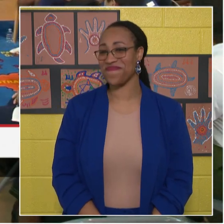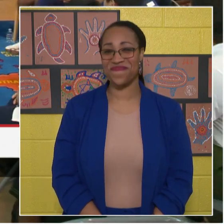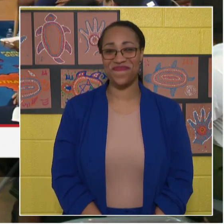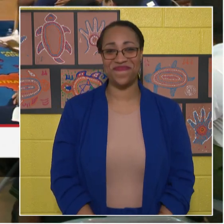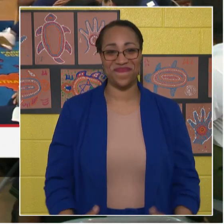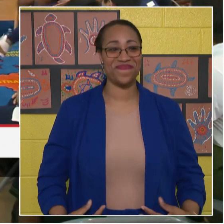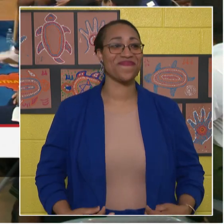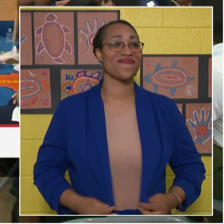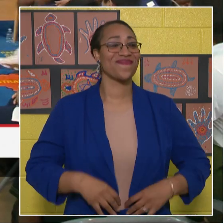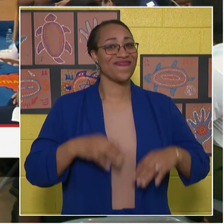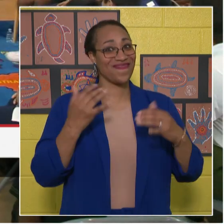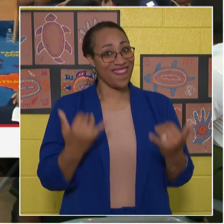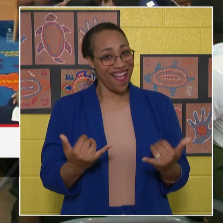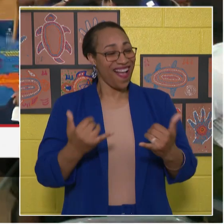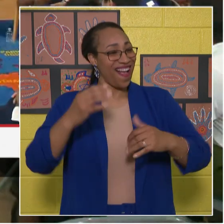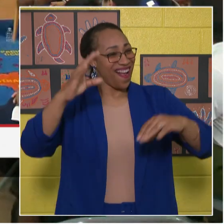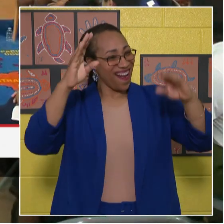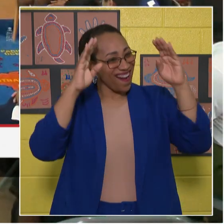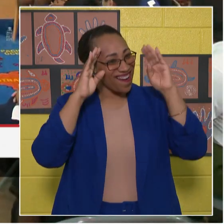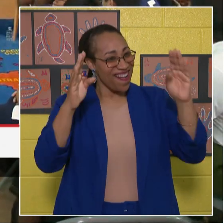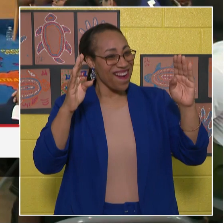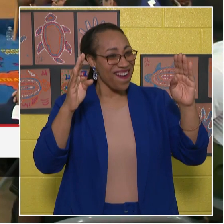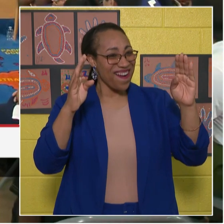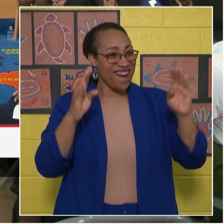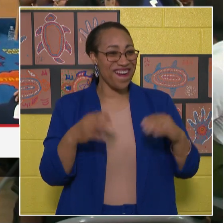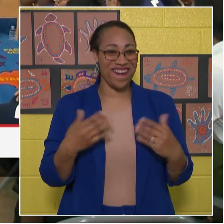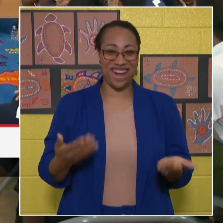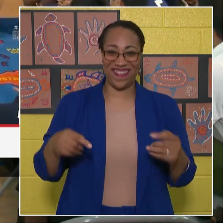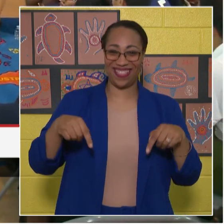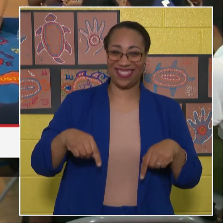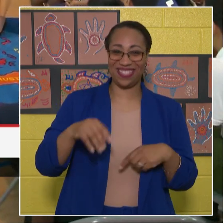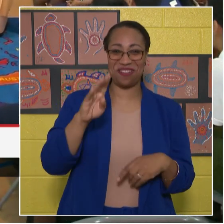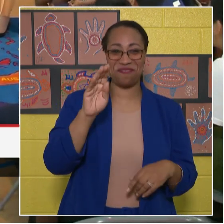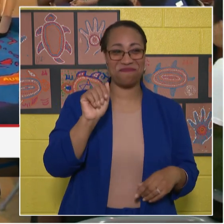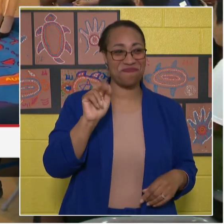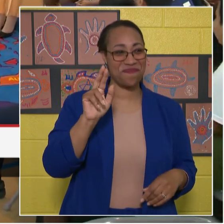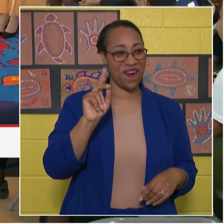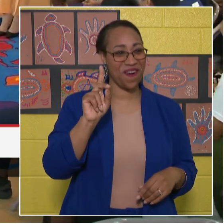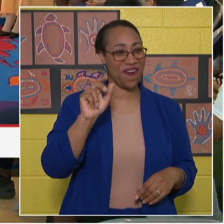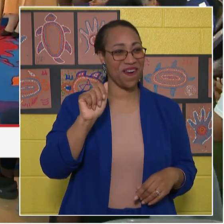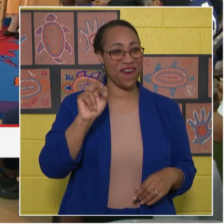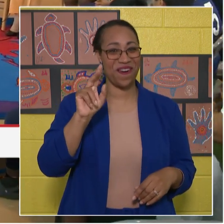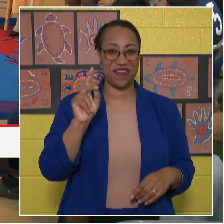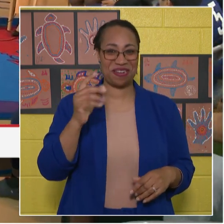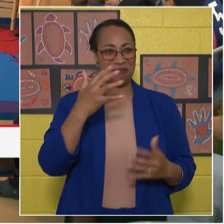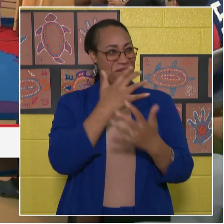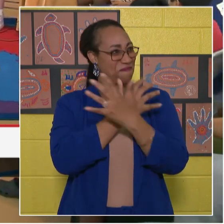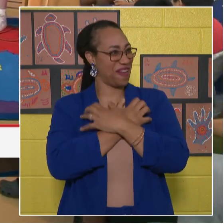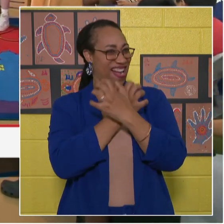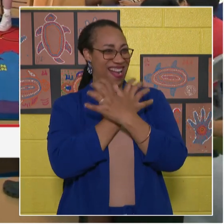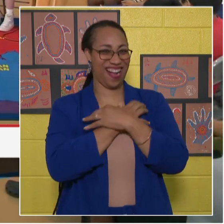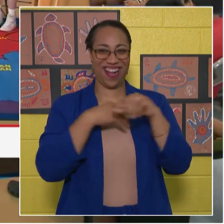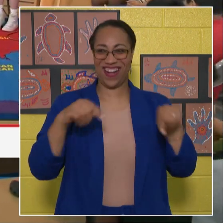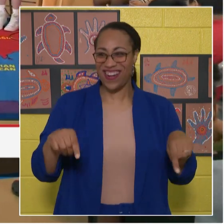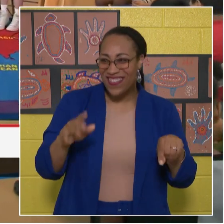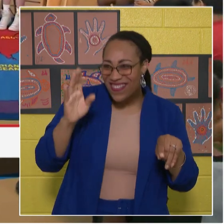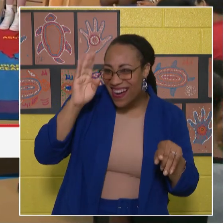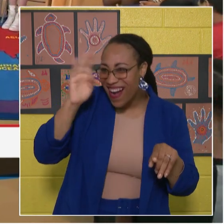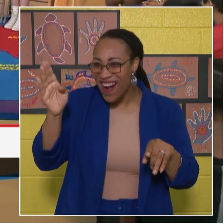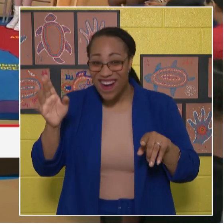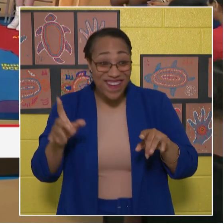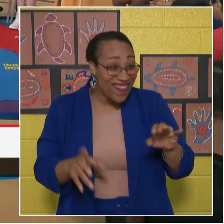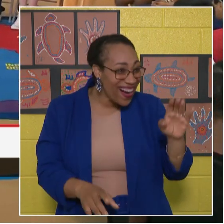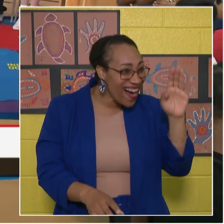Well, hello, Barnard Bears. Hello. It's great to see you all, and I want to